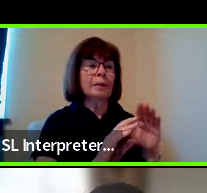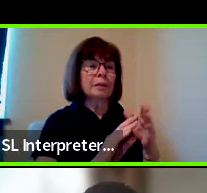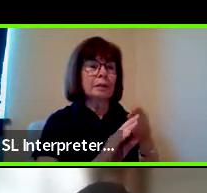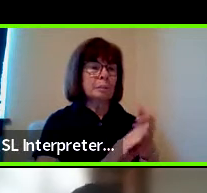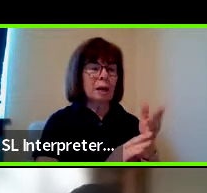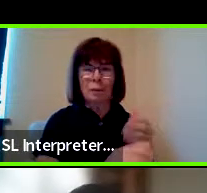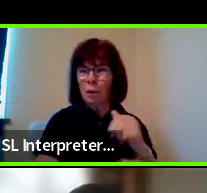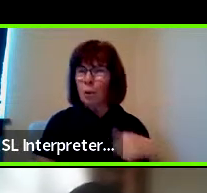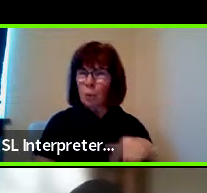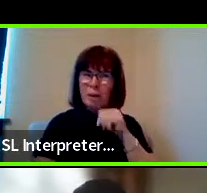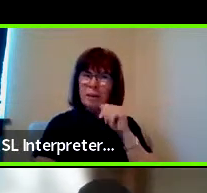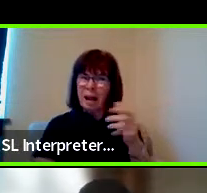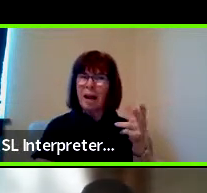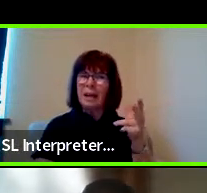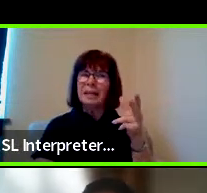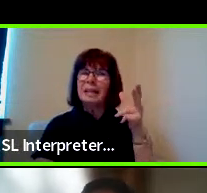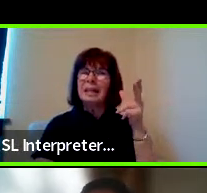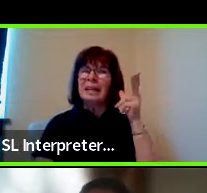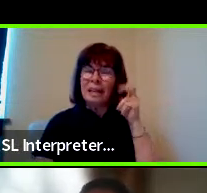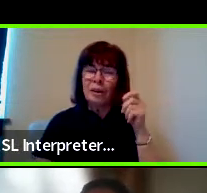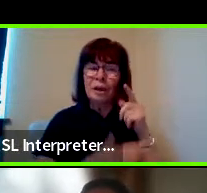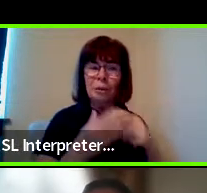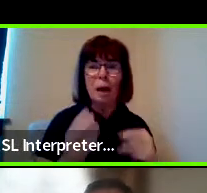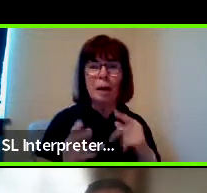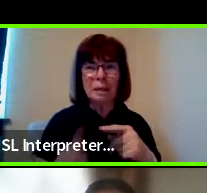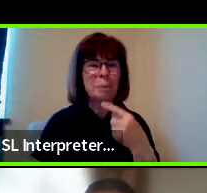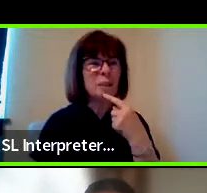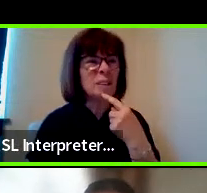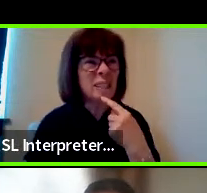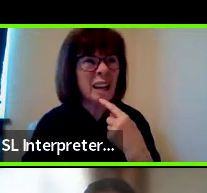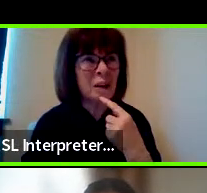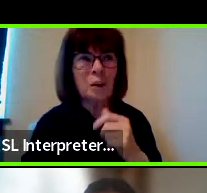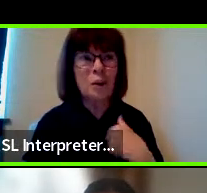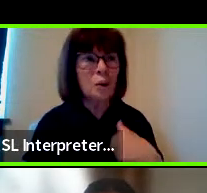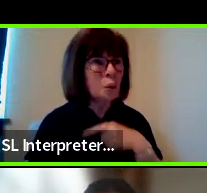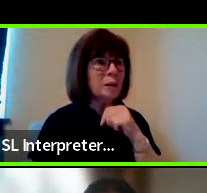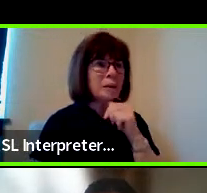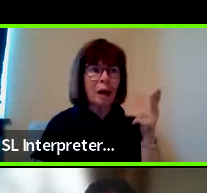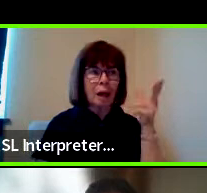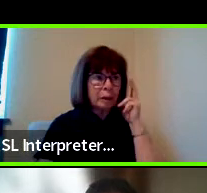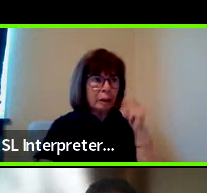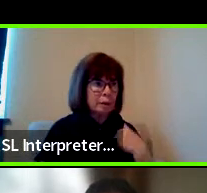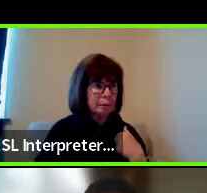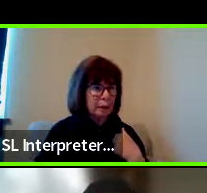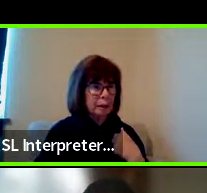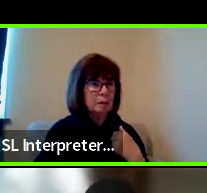to the people that matter. And the CBOs are that middle